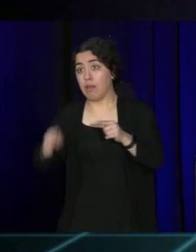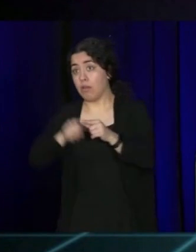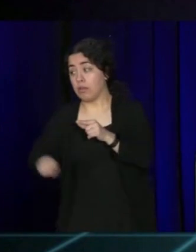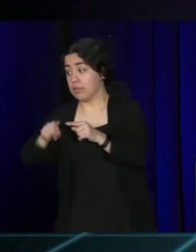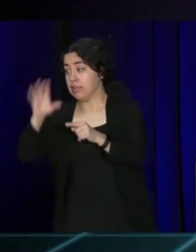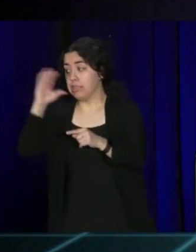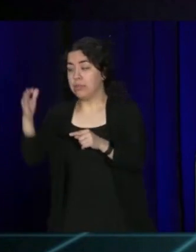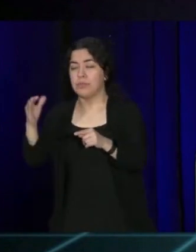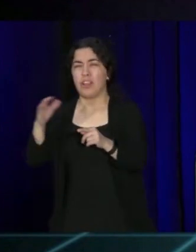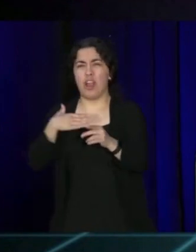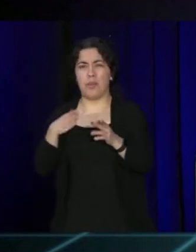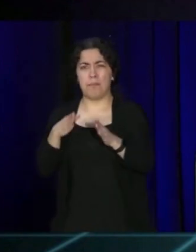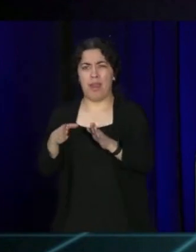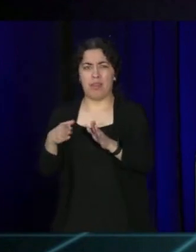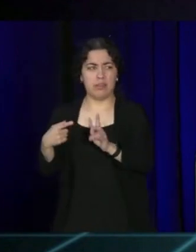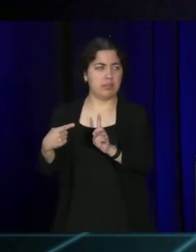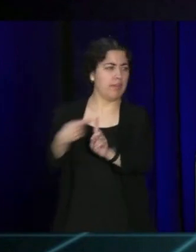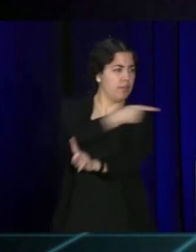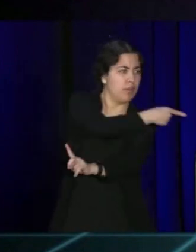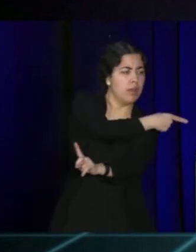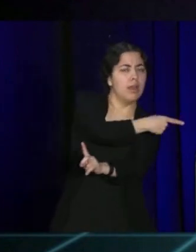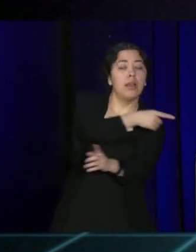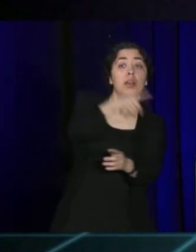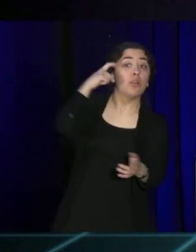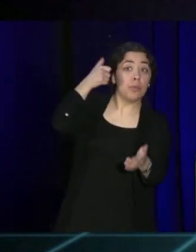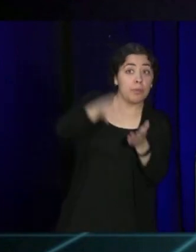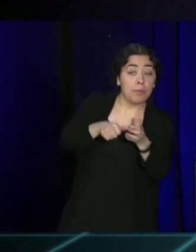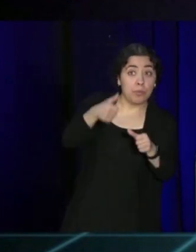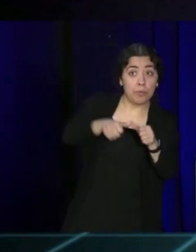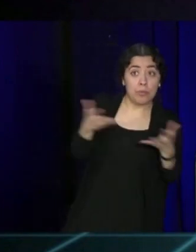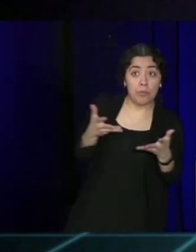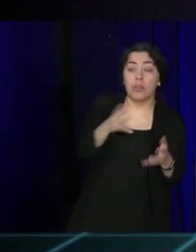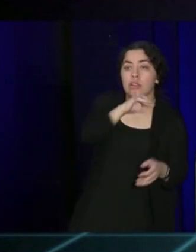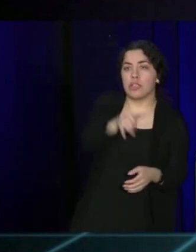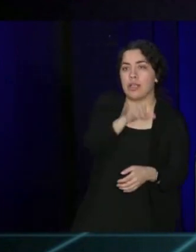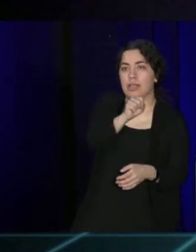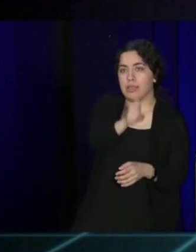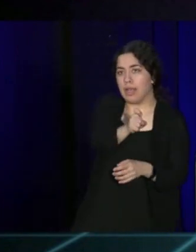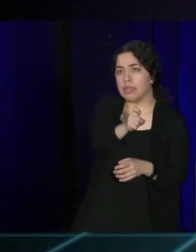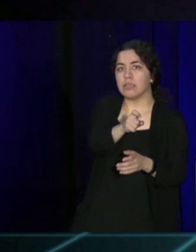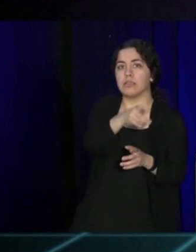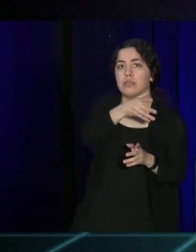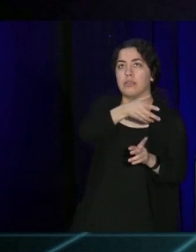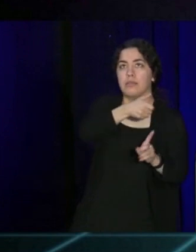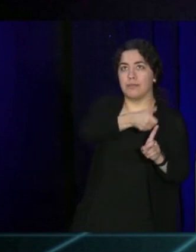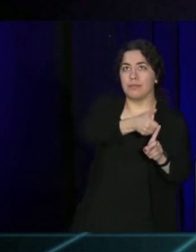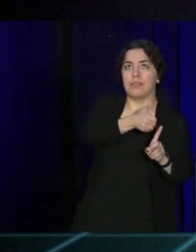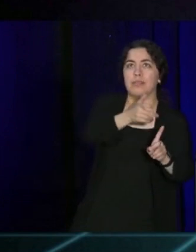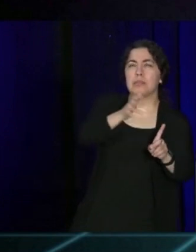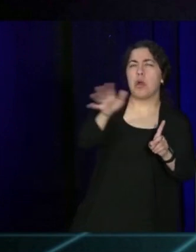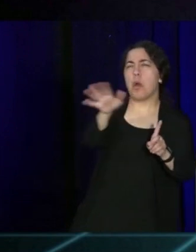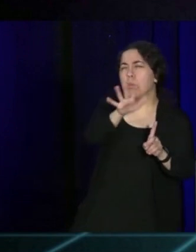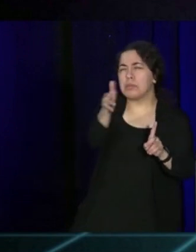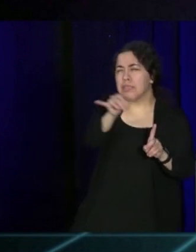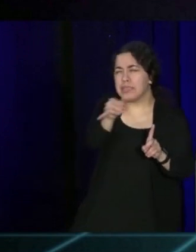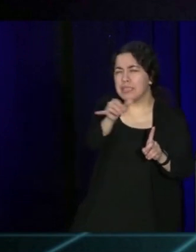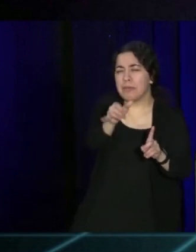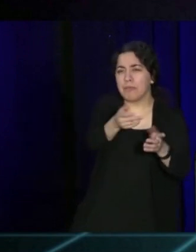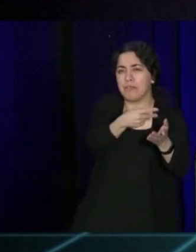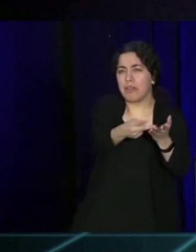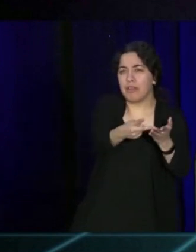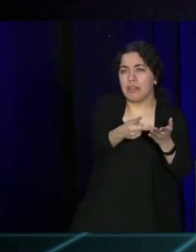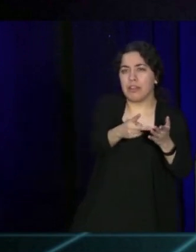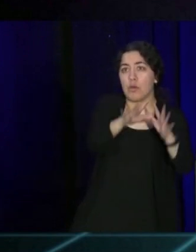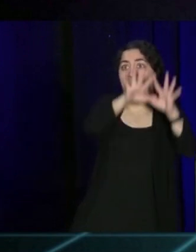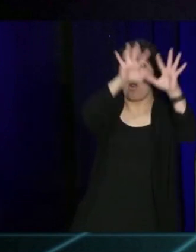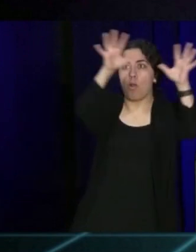that JSX also created a similar failing amongst the developers worldwide. So at the time, it was going against so many